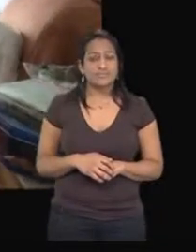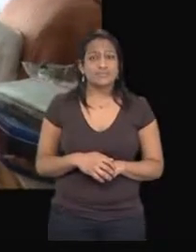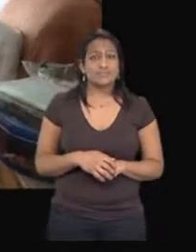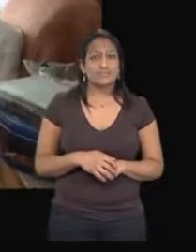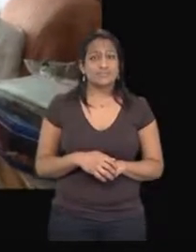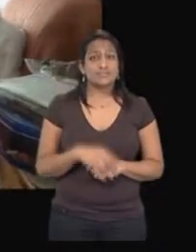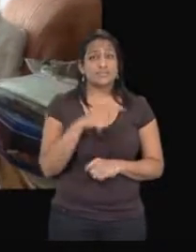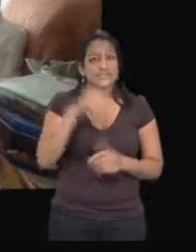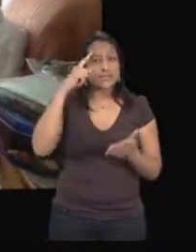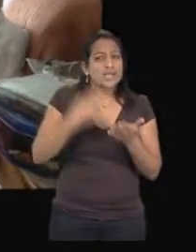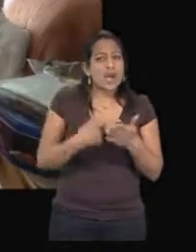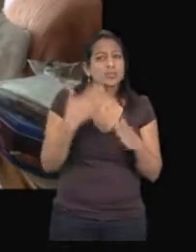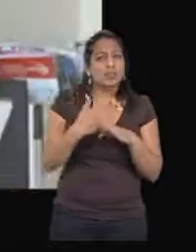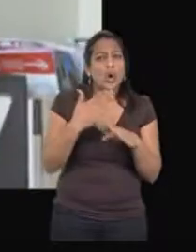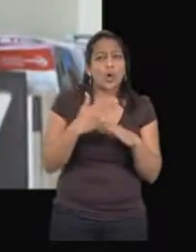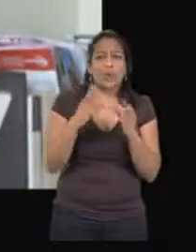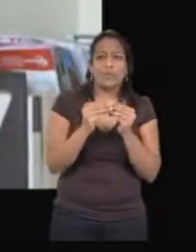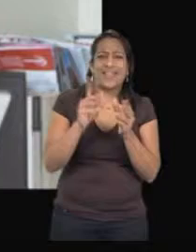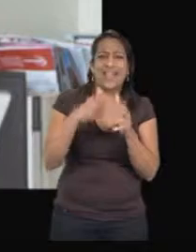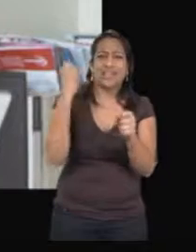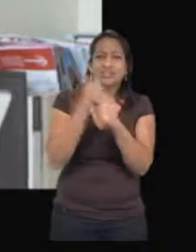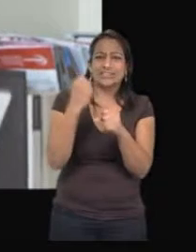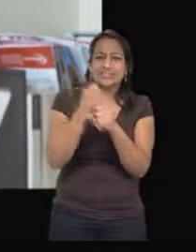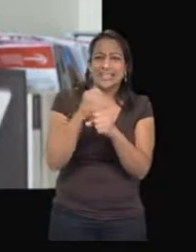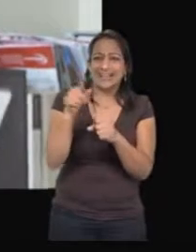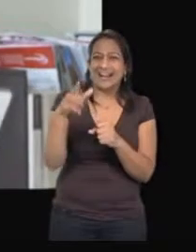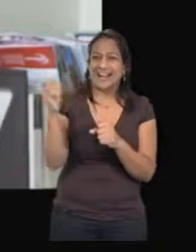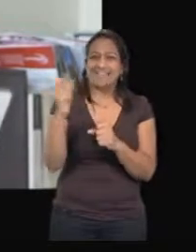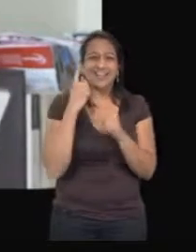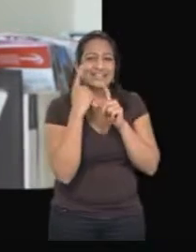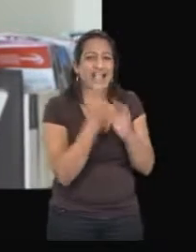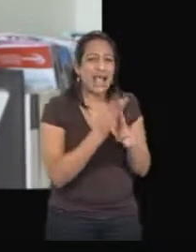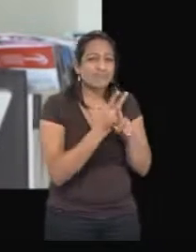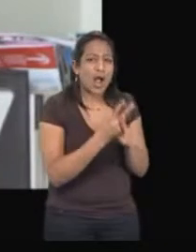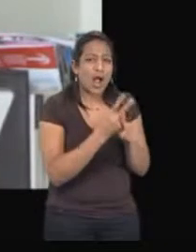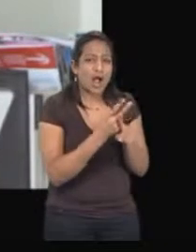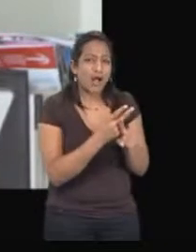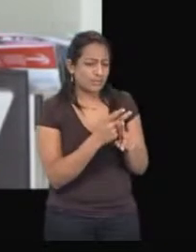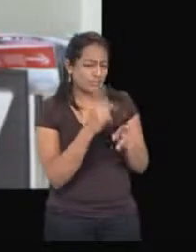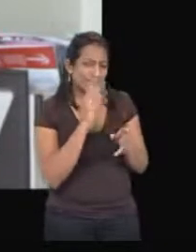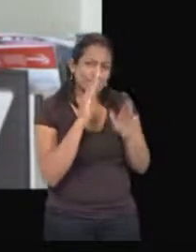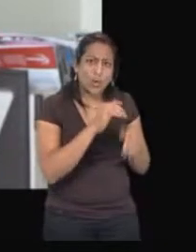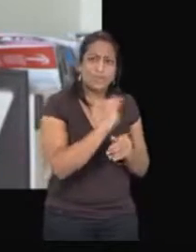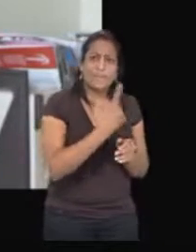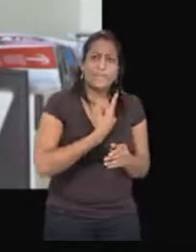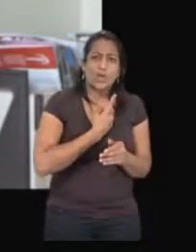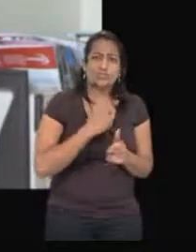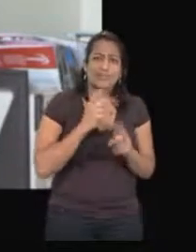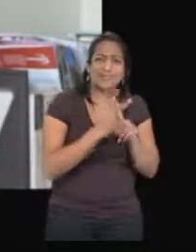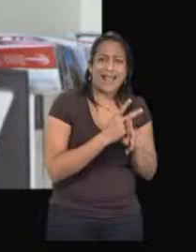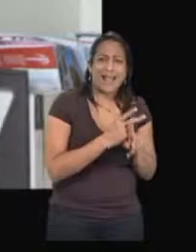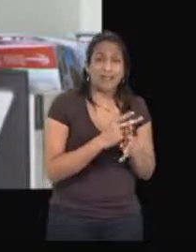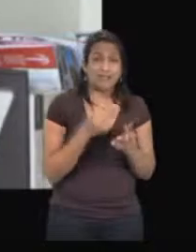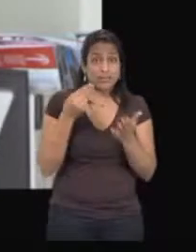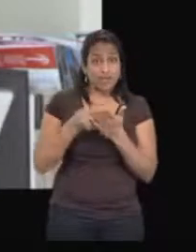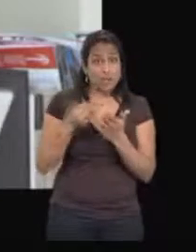They have decided to work with an agency who will provide them with a carer to actually help